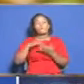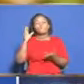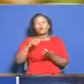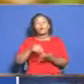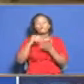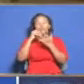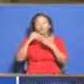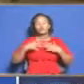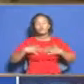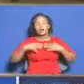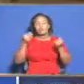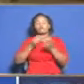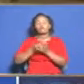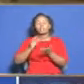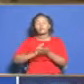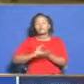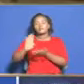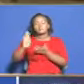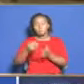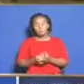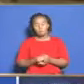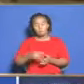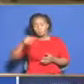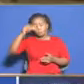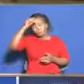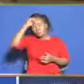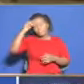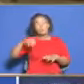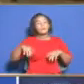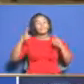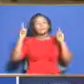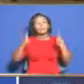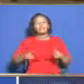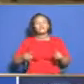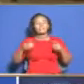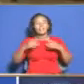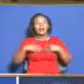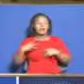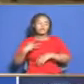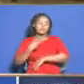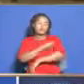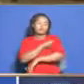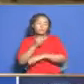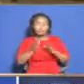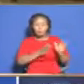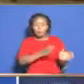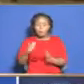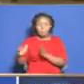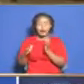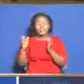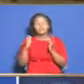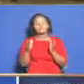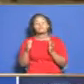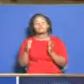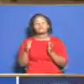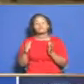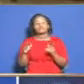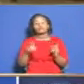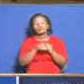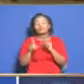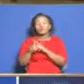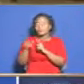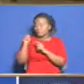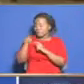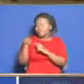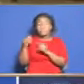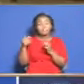health docket. The government must align vaccine rollout strategies on existing systems. What is happening